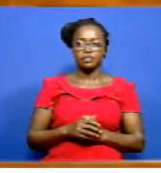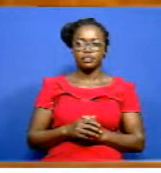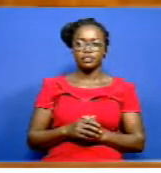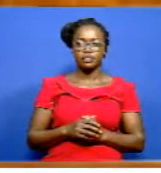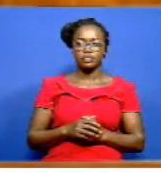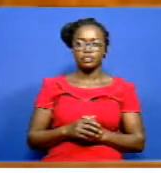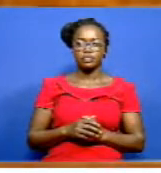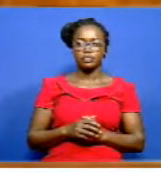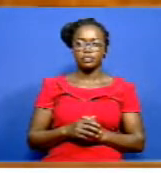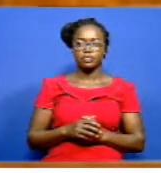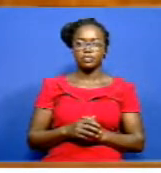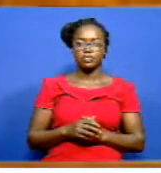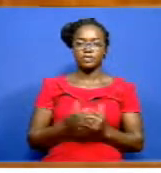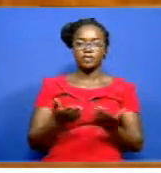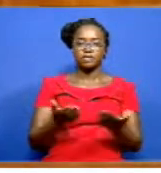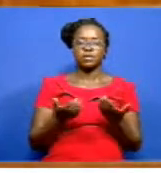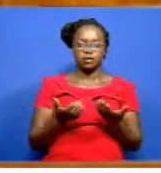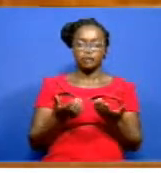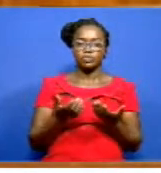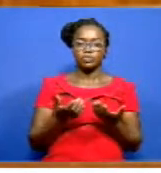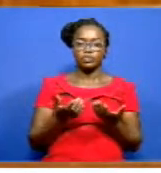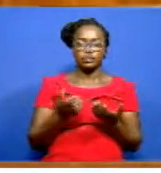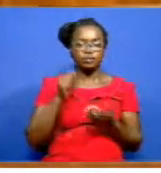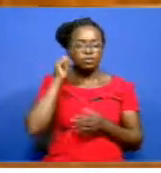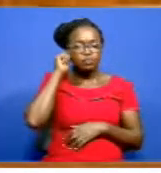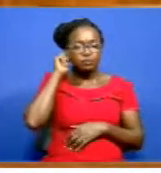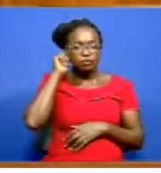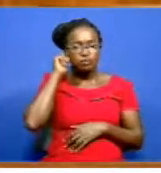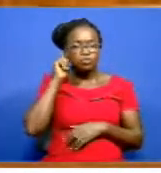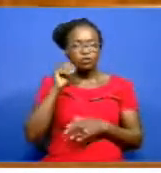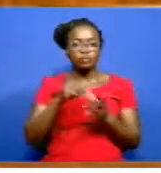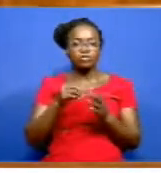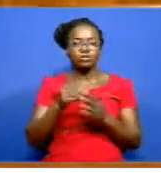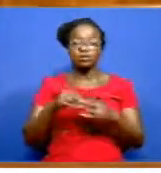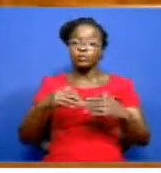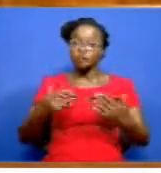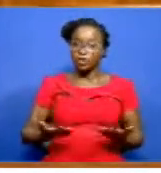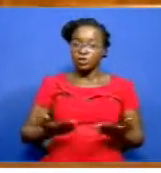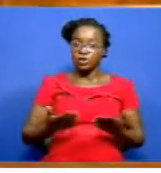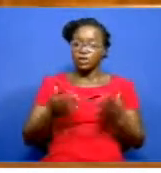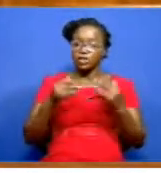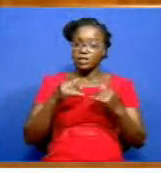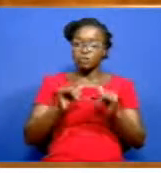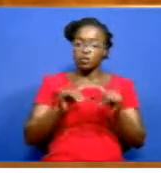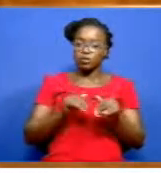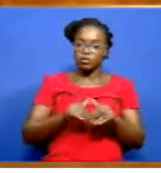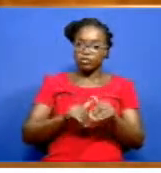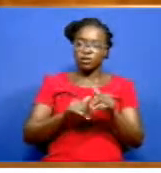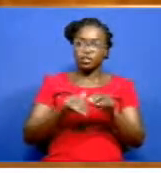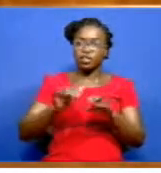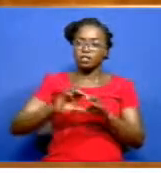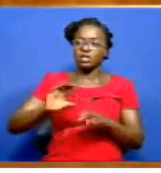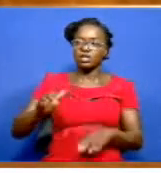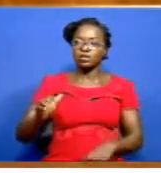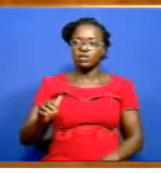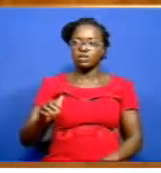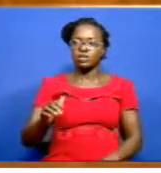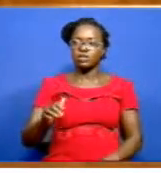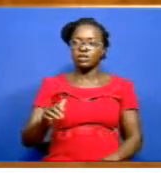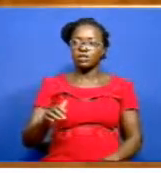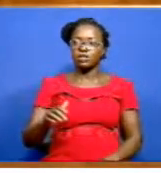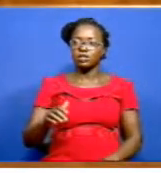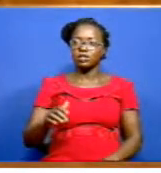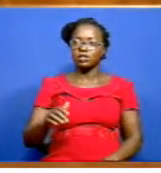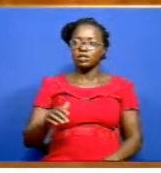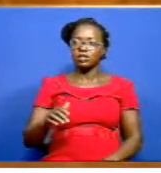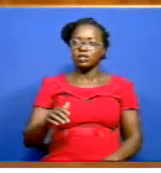That need to be obeyed or implemented, observed in the county to stem the tide